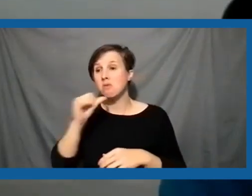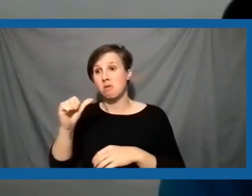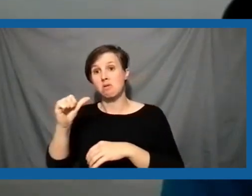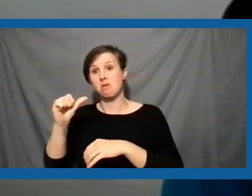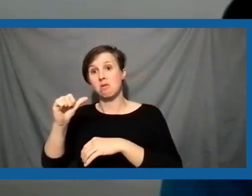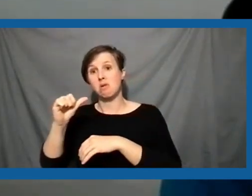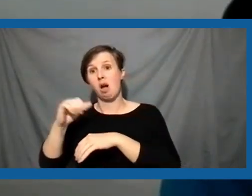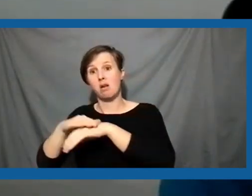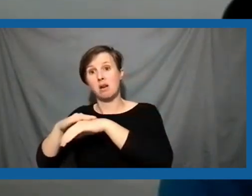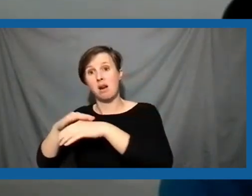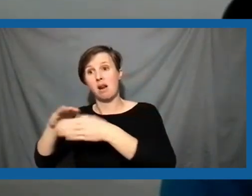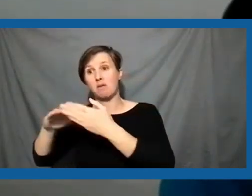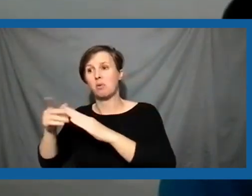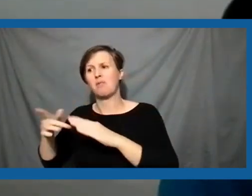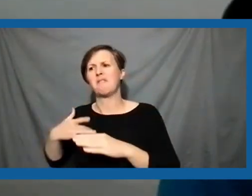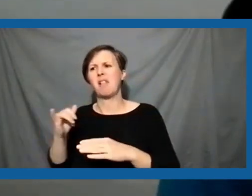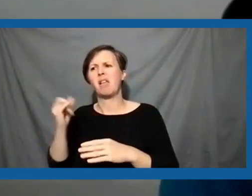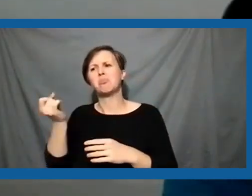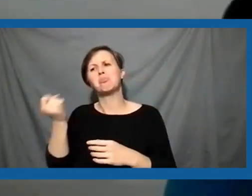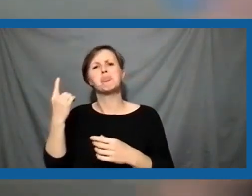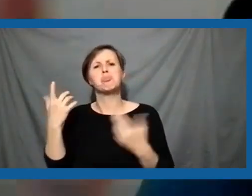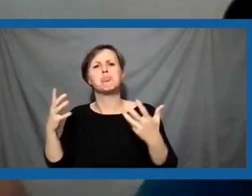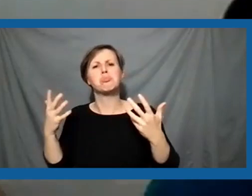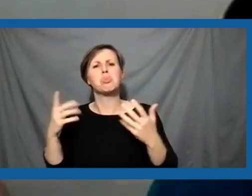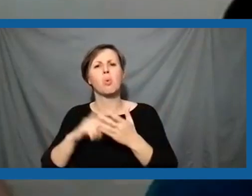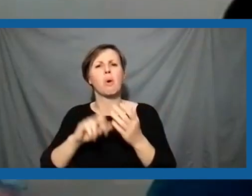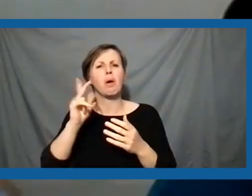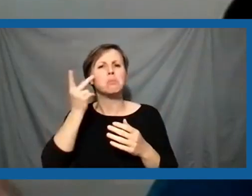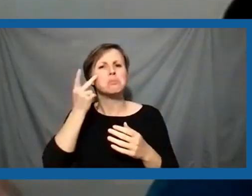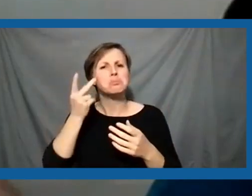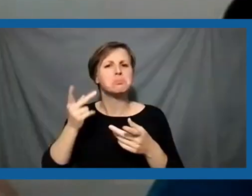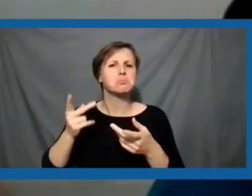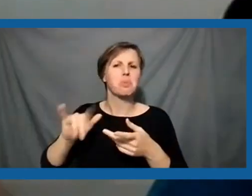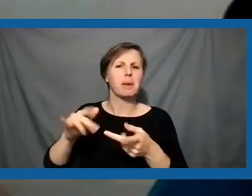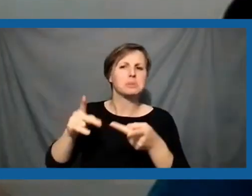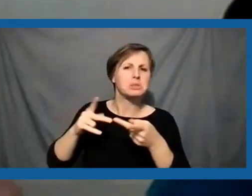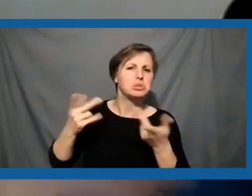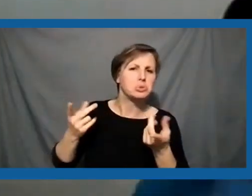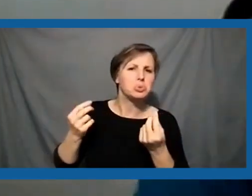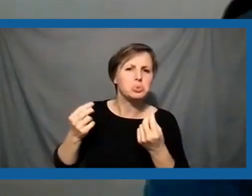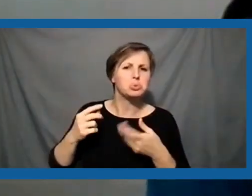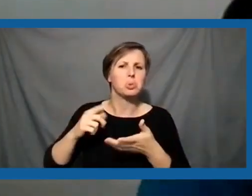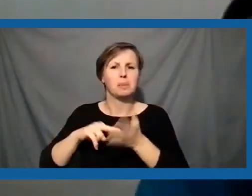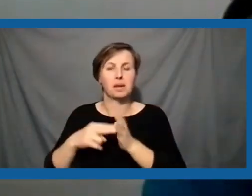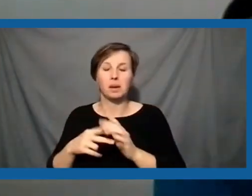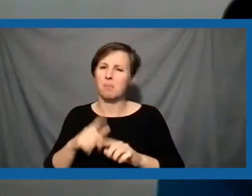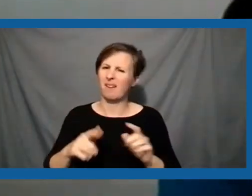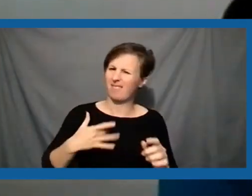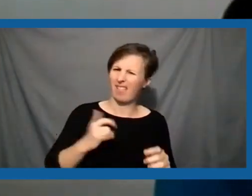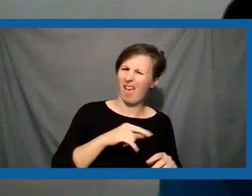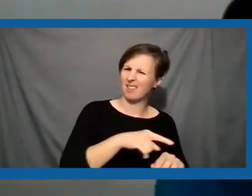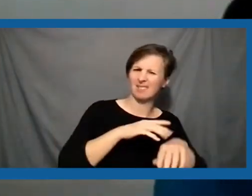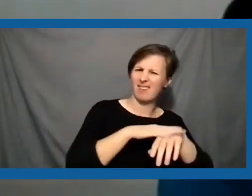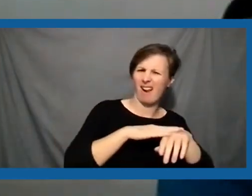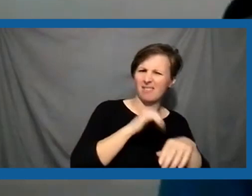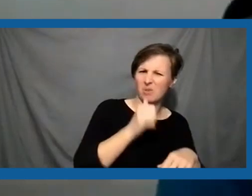what it means when the people are sitting in those seats, not necessarily the Native communities. And we're literally